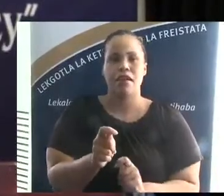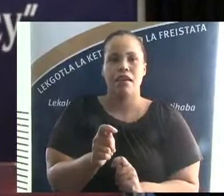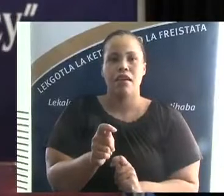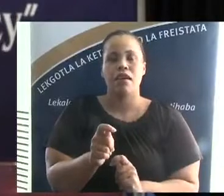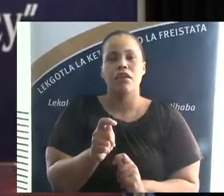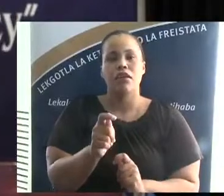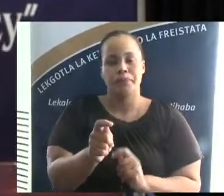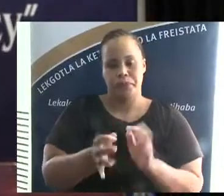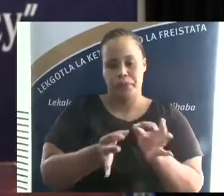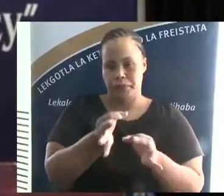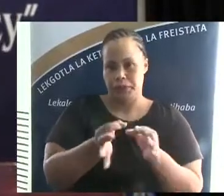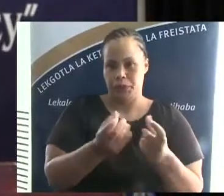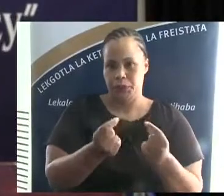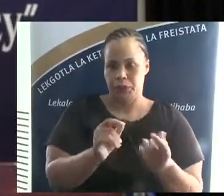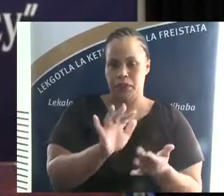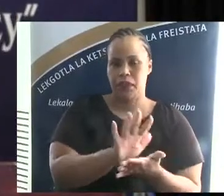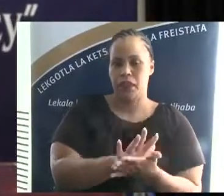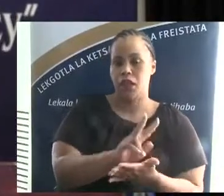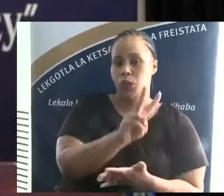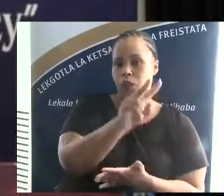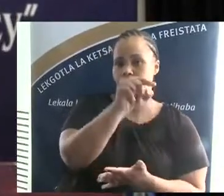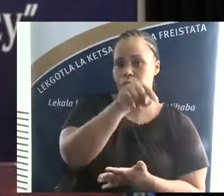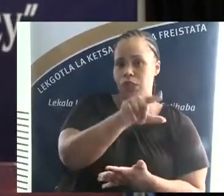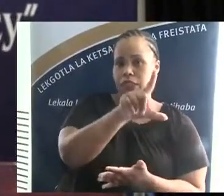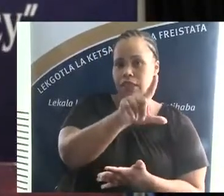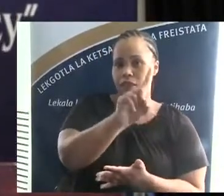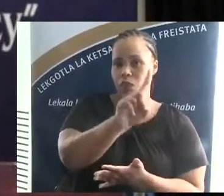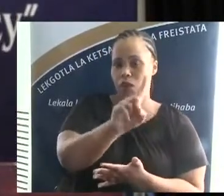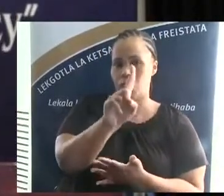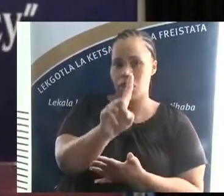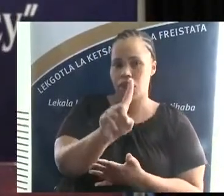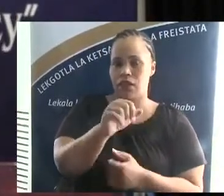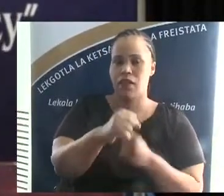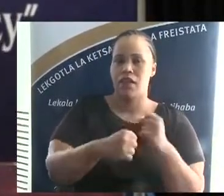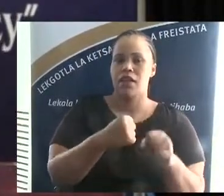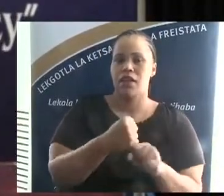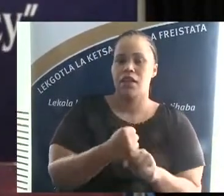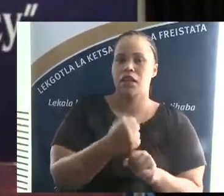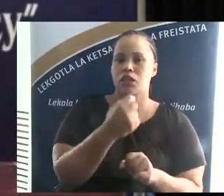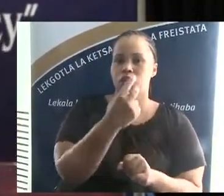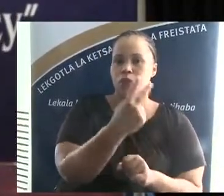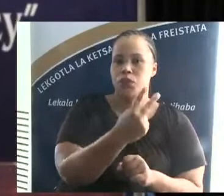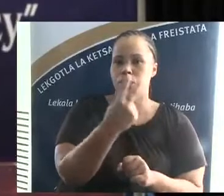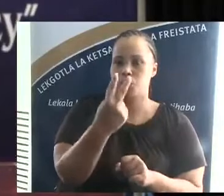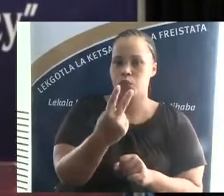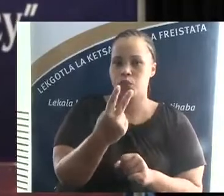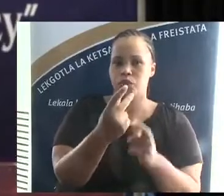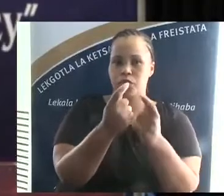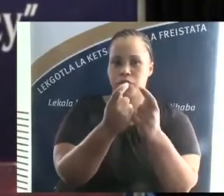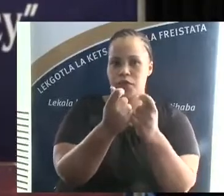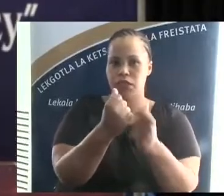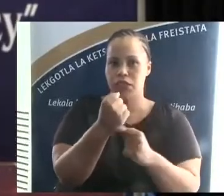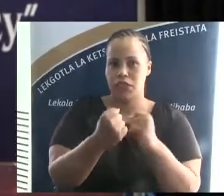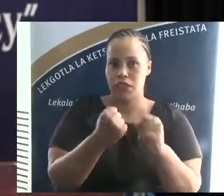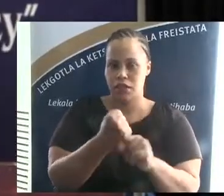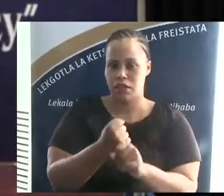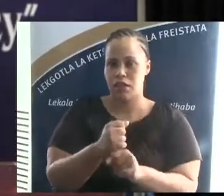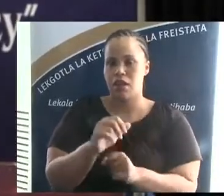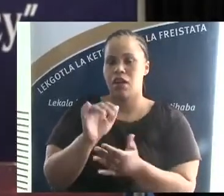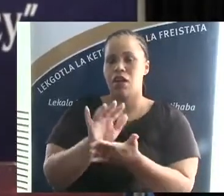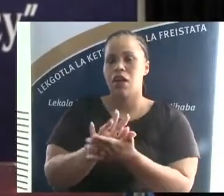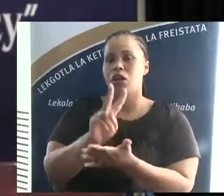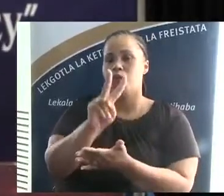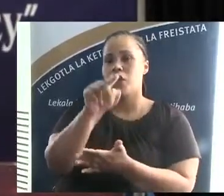disaggregated as follows: $12.711 billion in 2022-23 financial year,